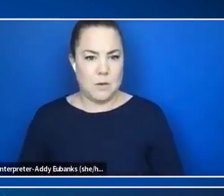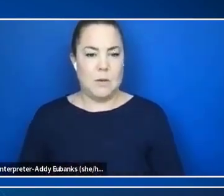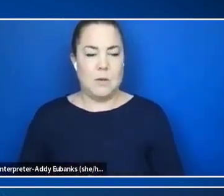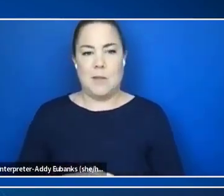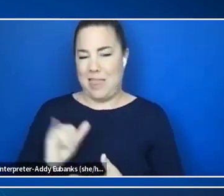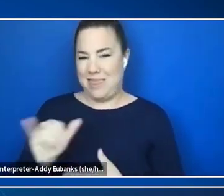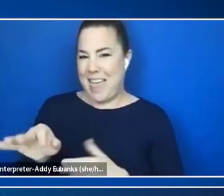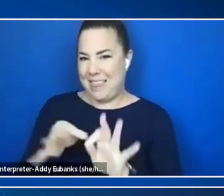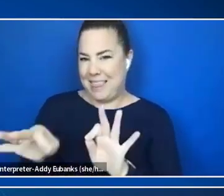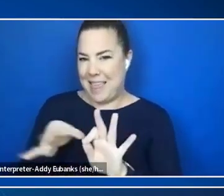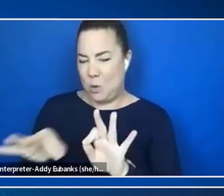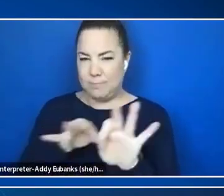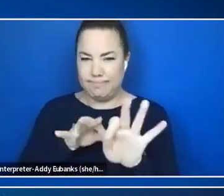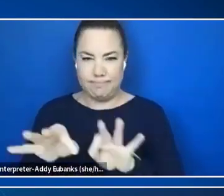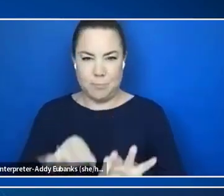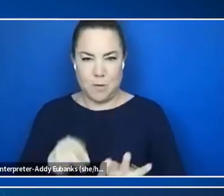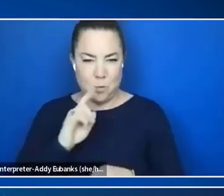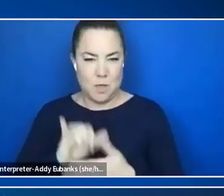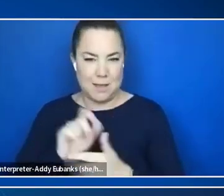description for that factor.